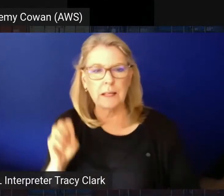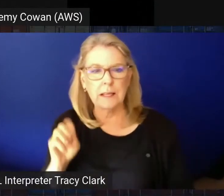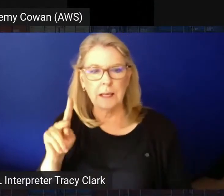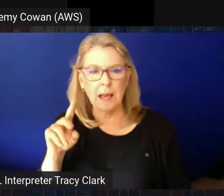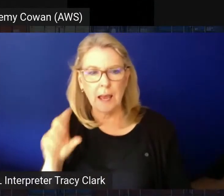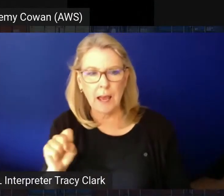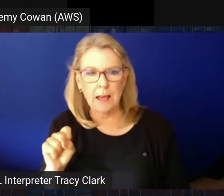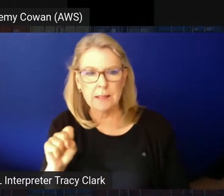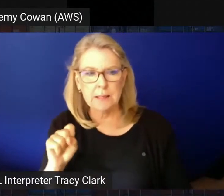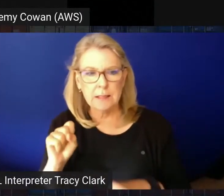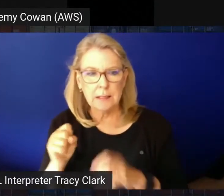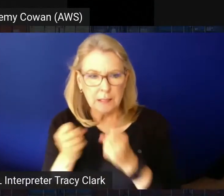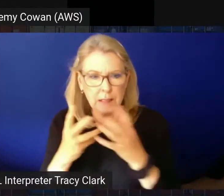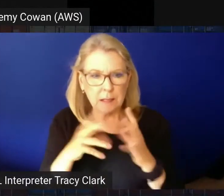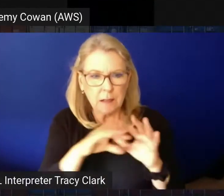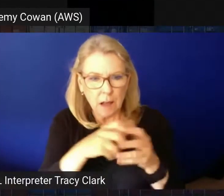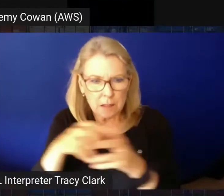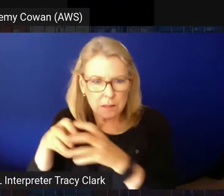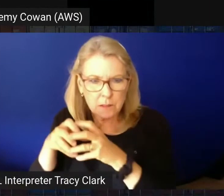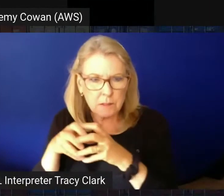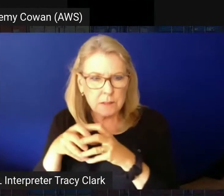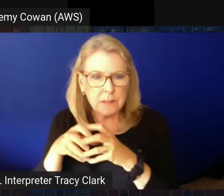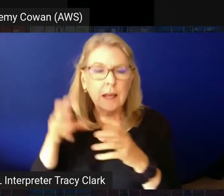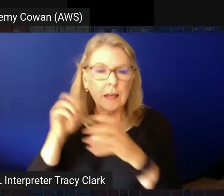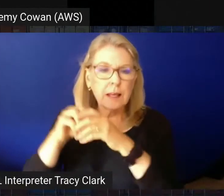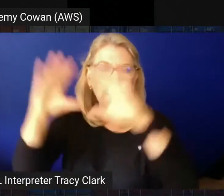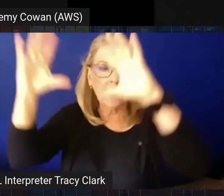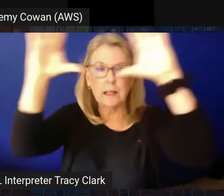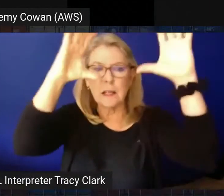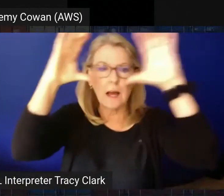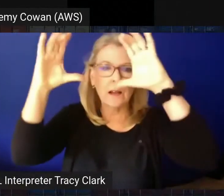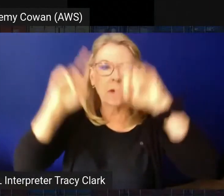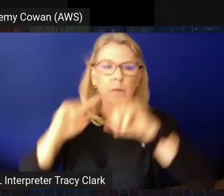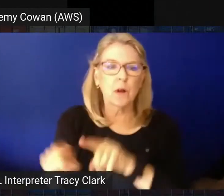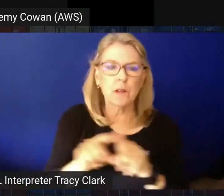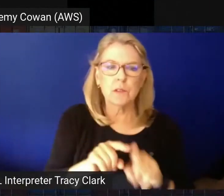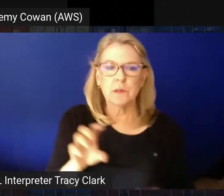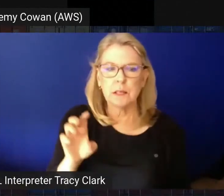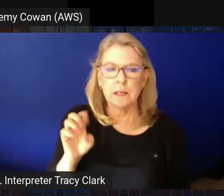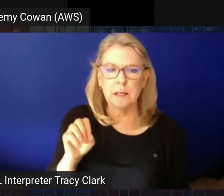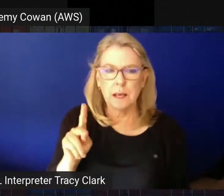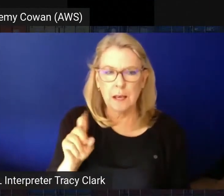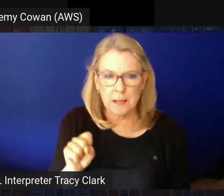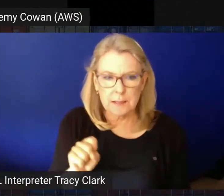but also with EKSD and EKS Anywhere.